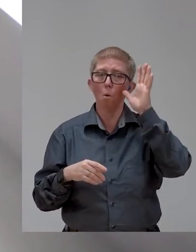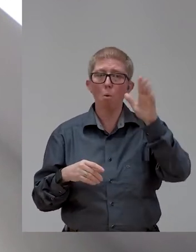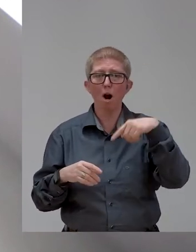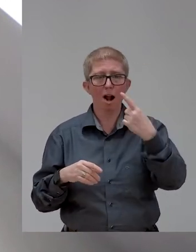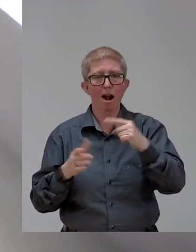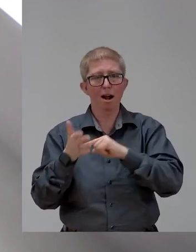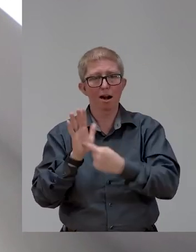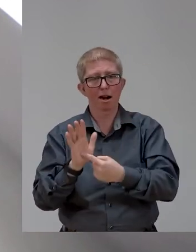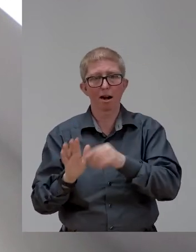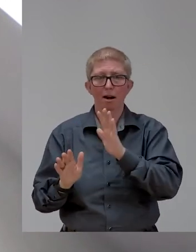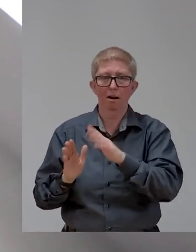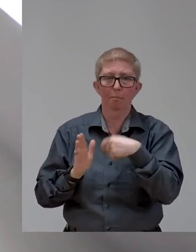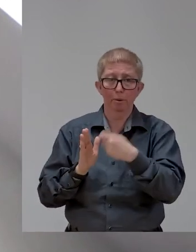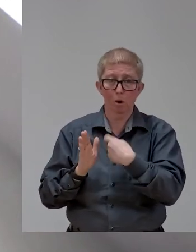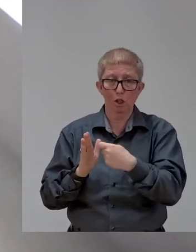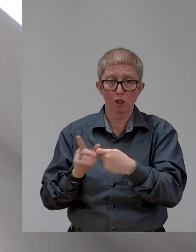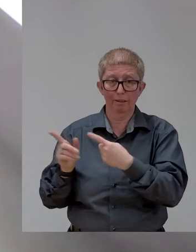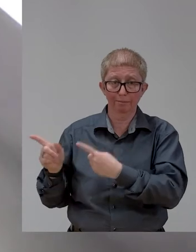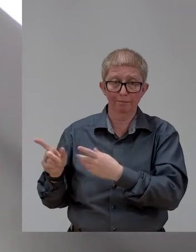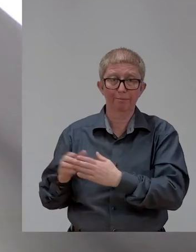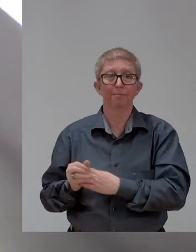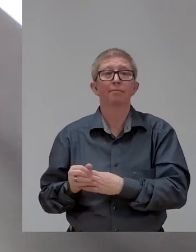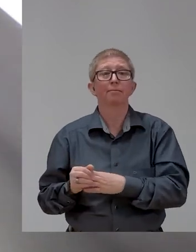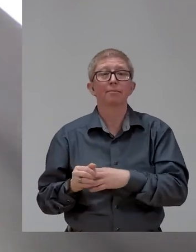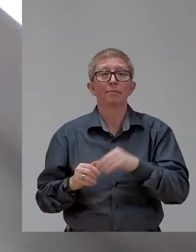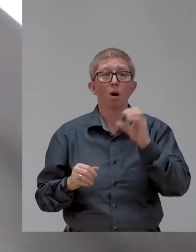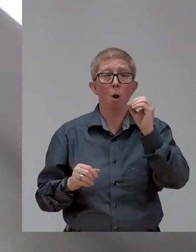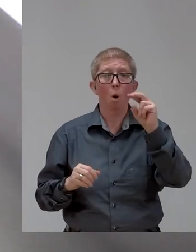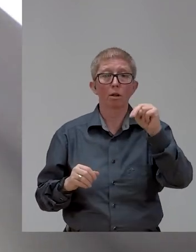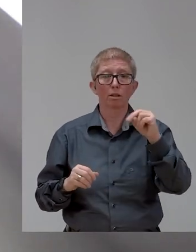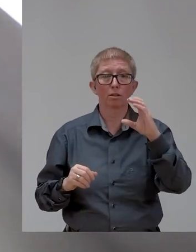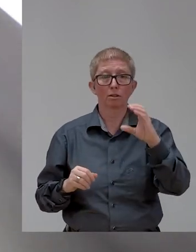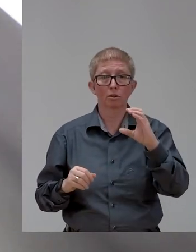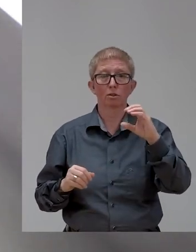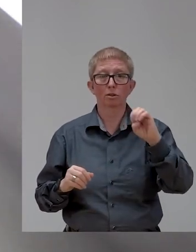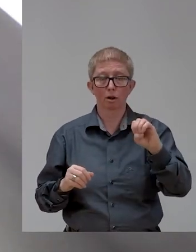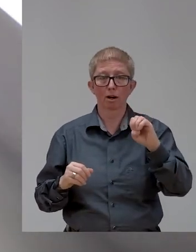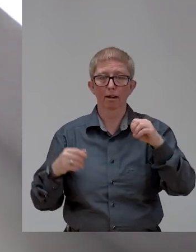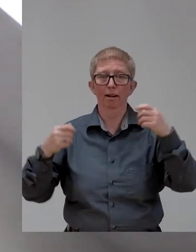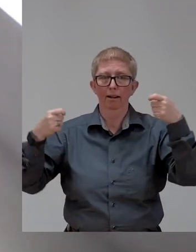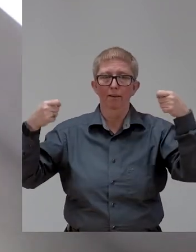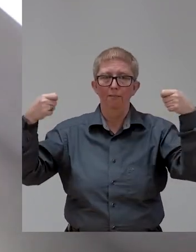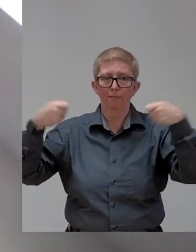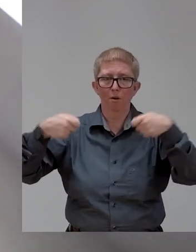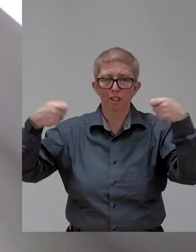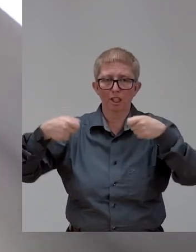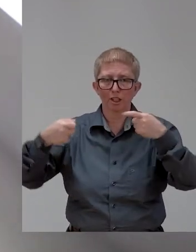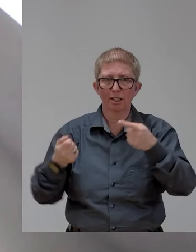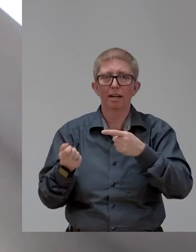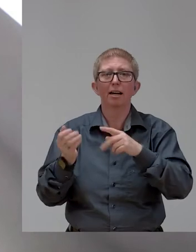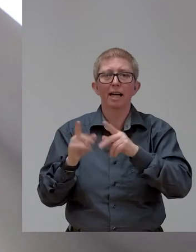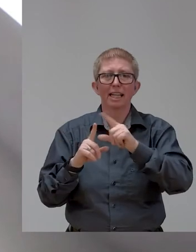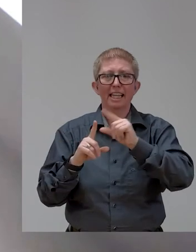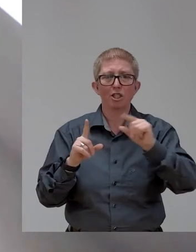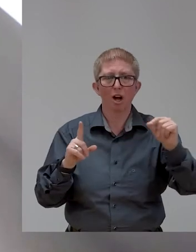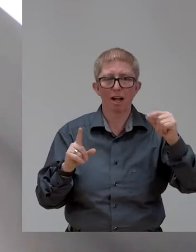carried out by the ONCE Foundation, which is called Digital Talent Academy. So I would